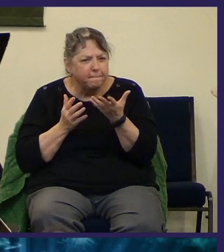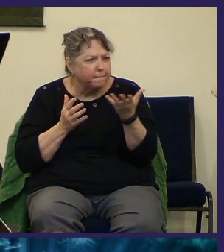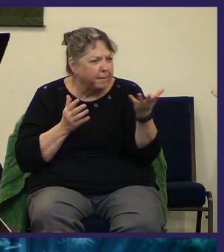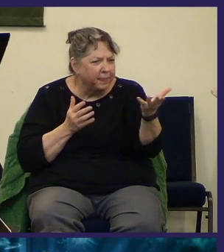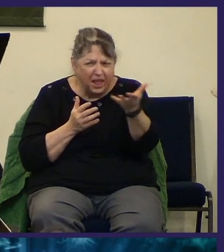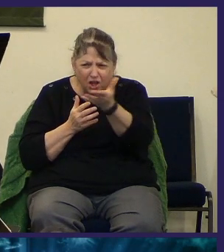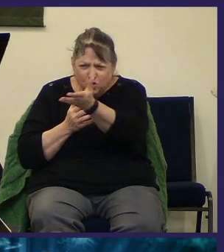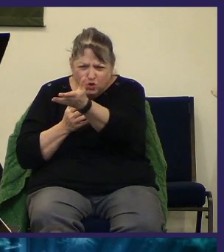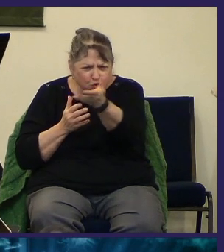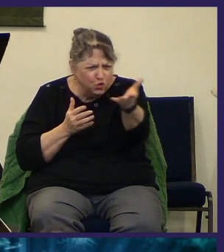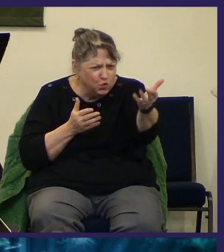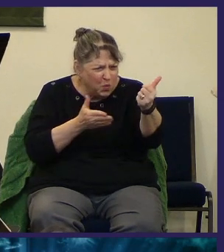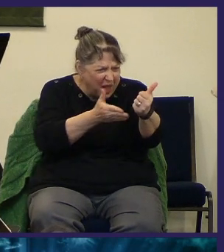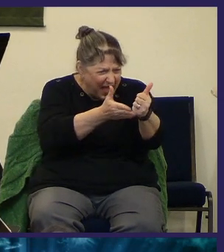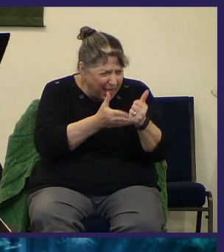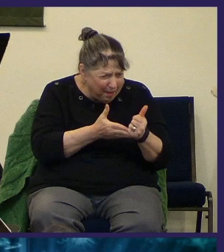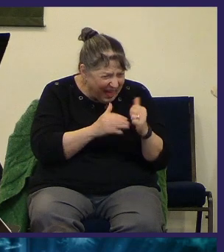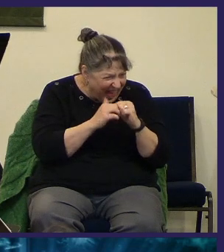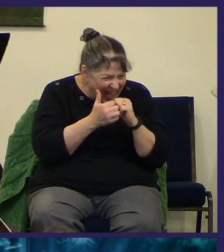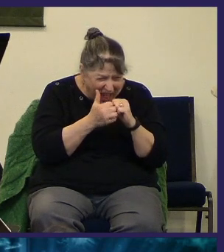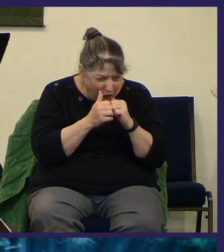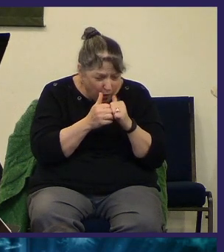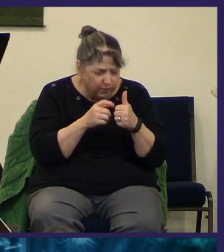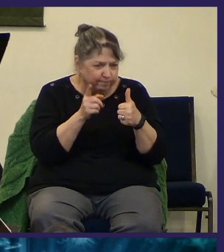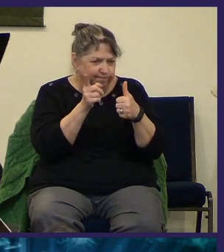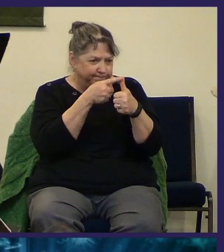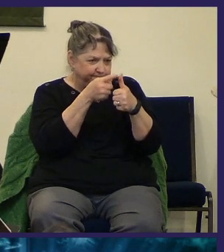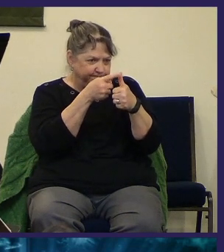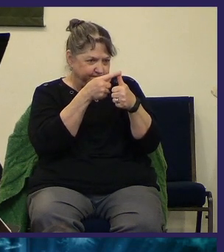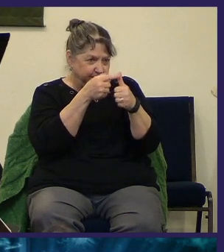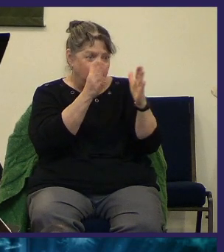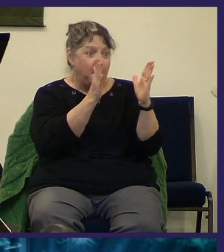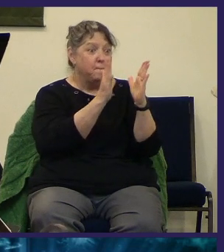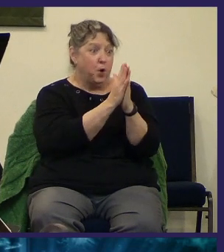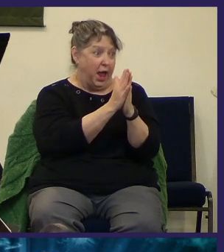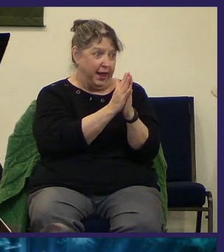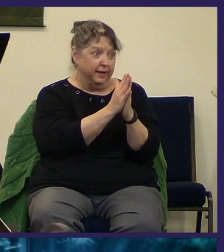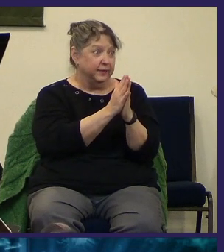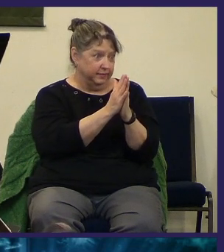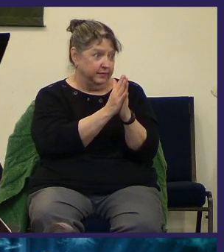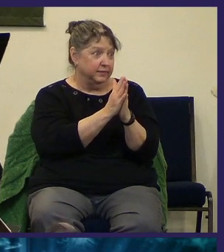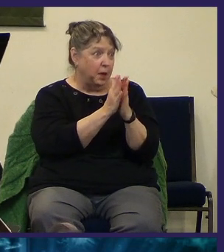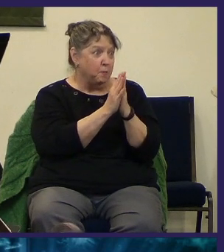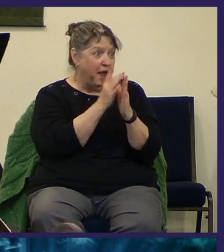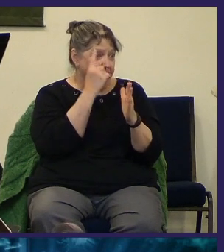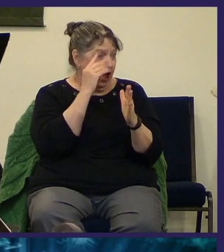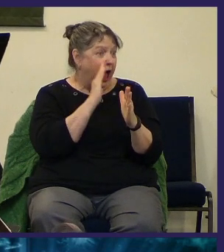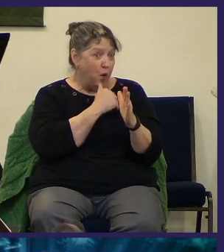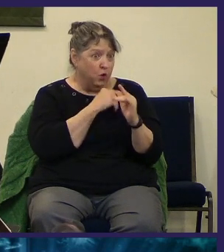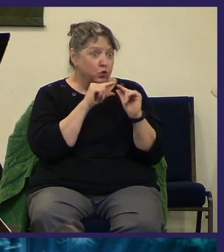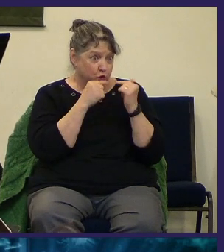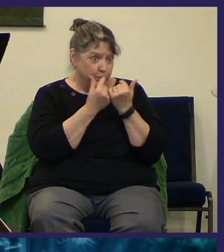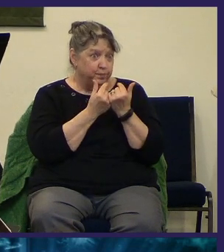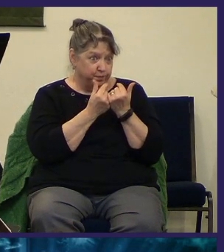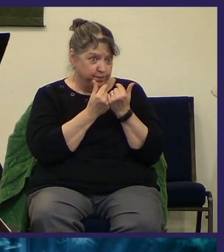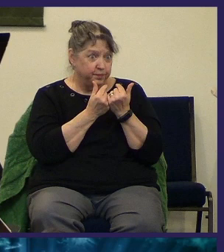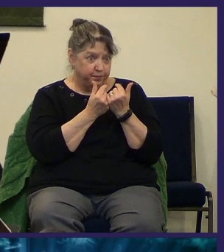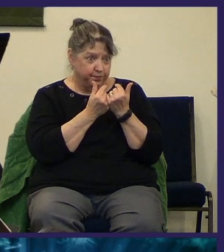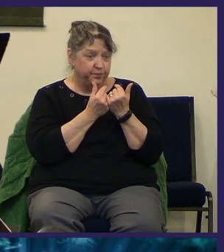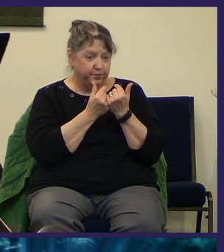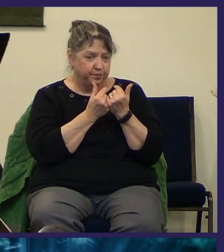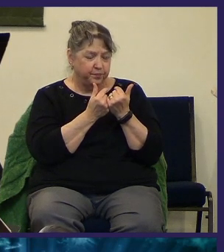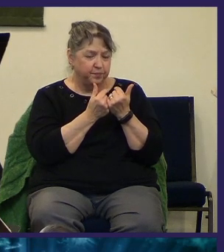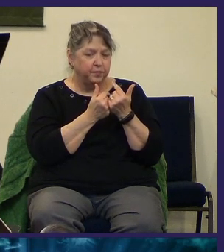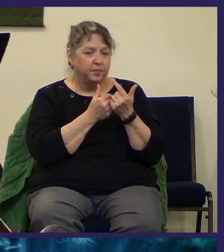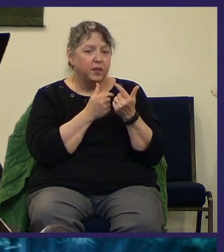to help prayer is the strongest tool for a gideon we have camp